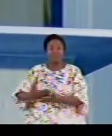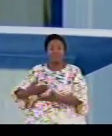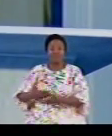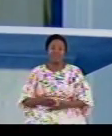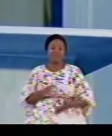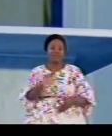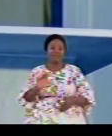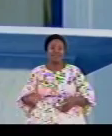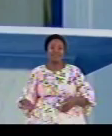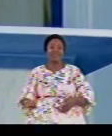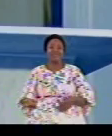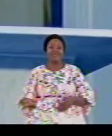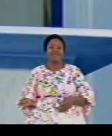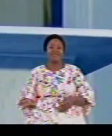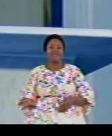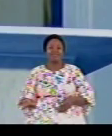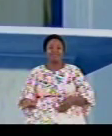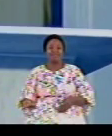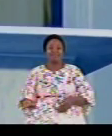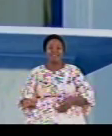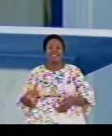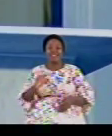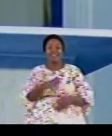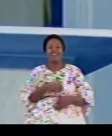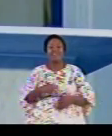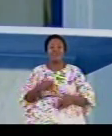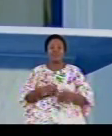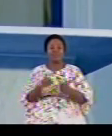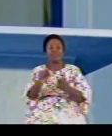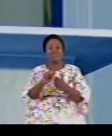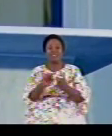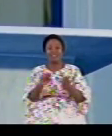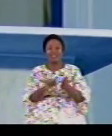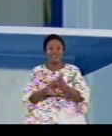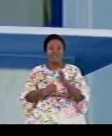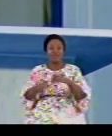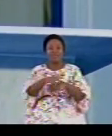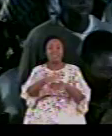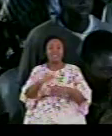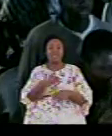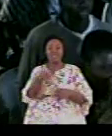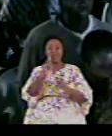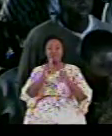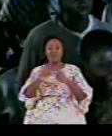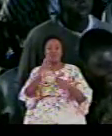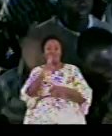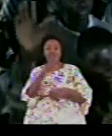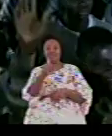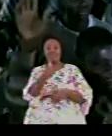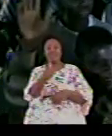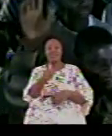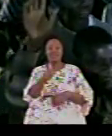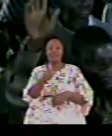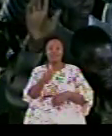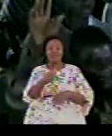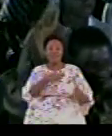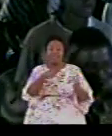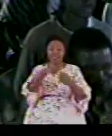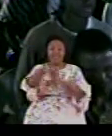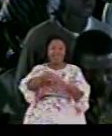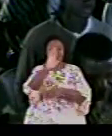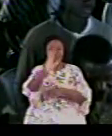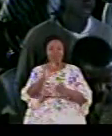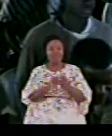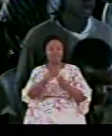i spoke with her myself tonight is your night the servant of